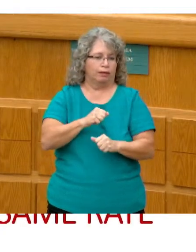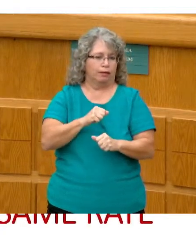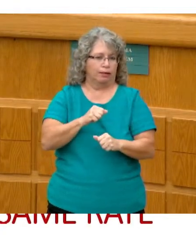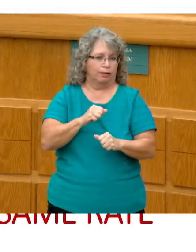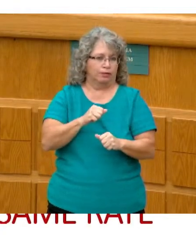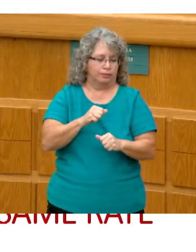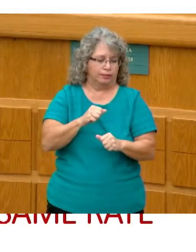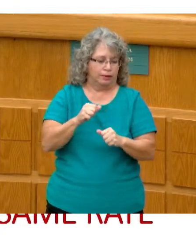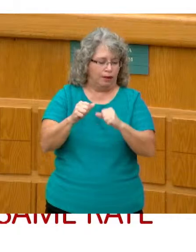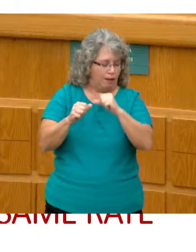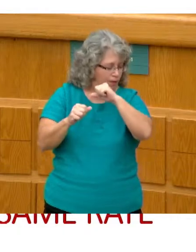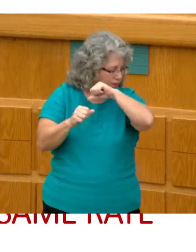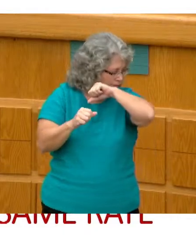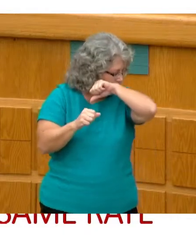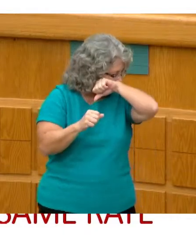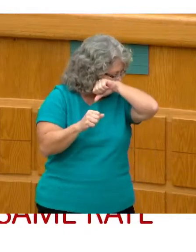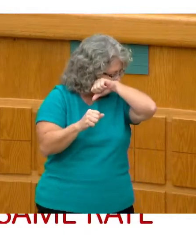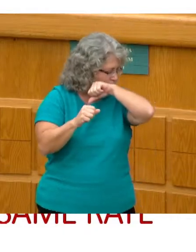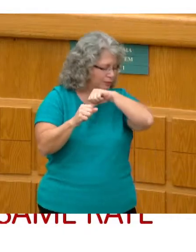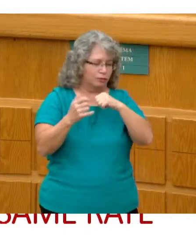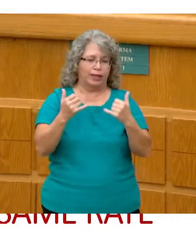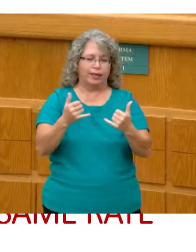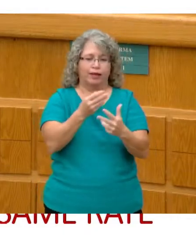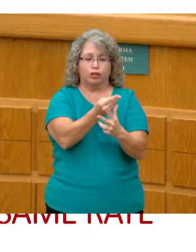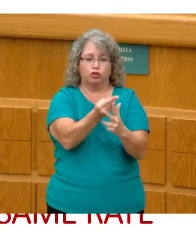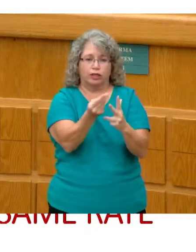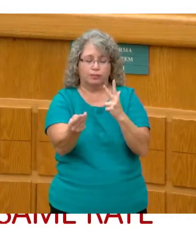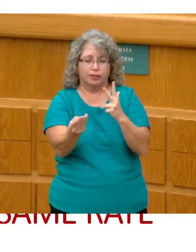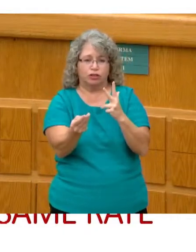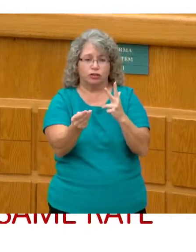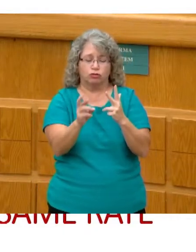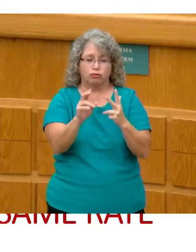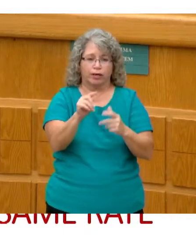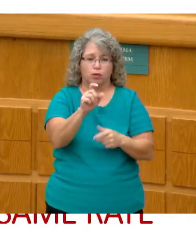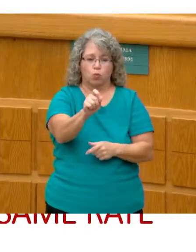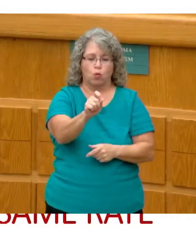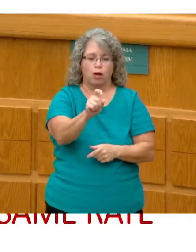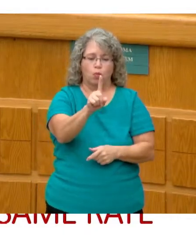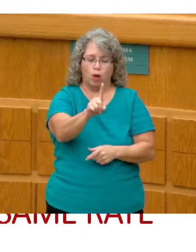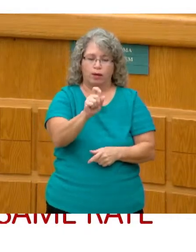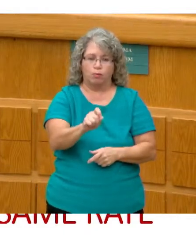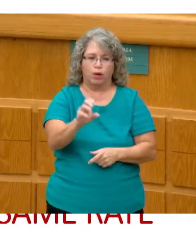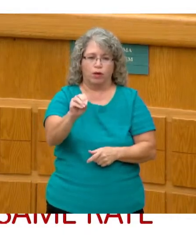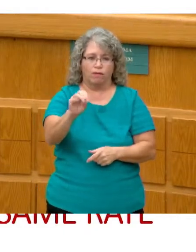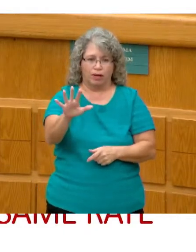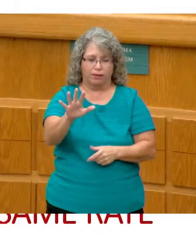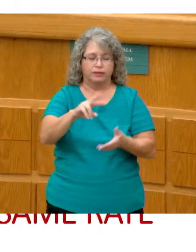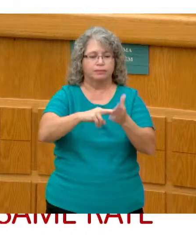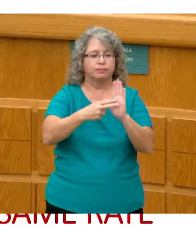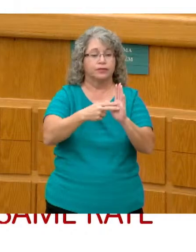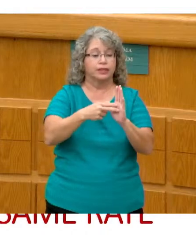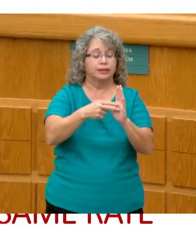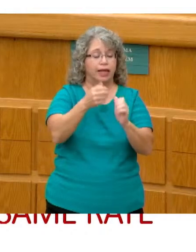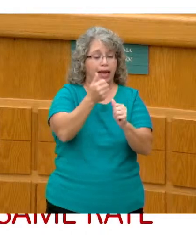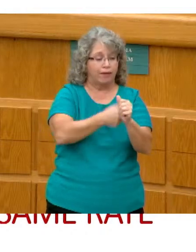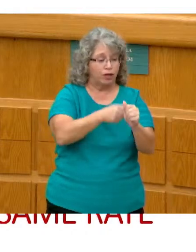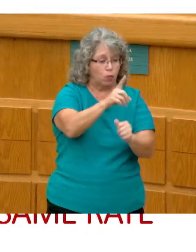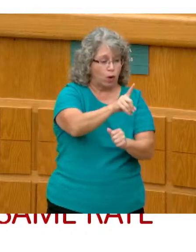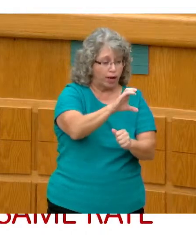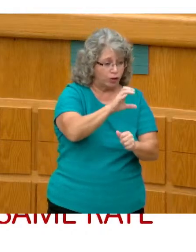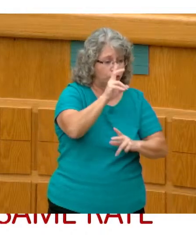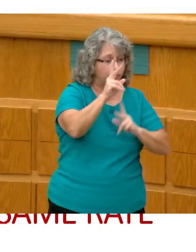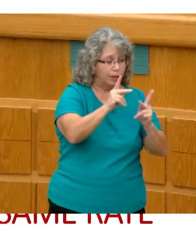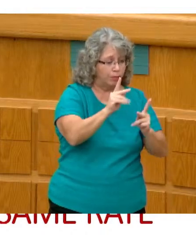right now is 1.05. And what that means is that for every 100 people that contract COVID, they're passing it on to